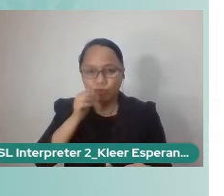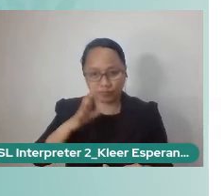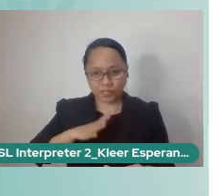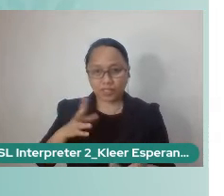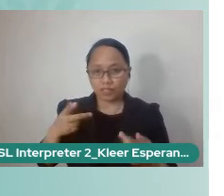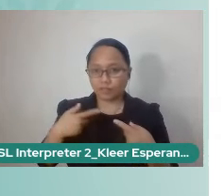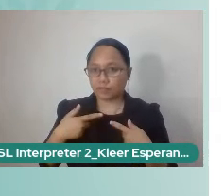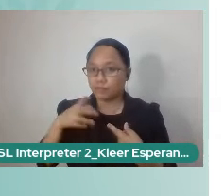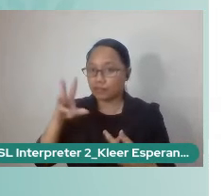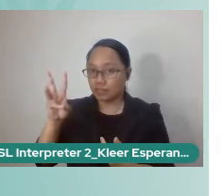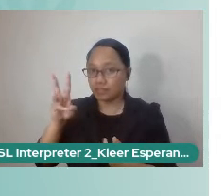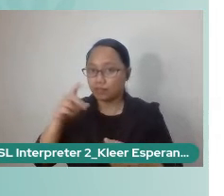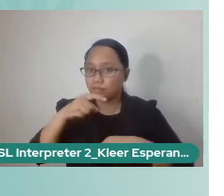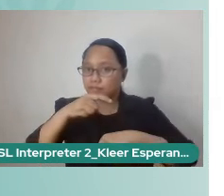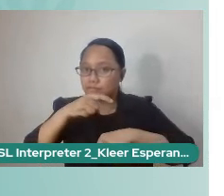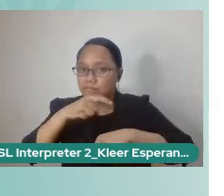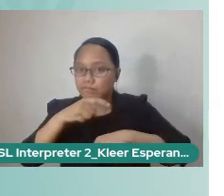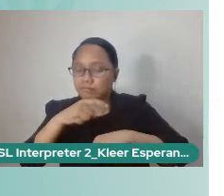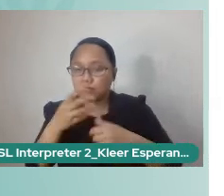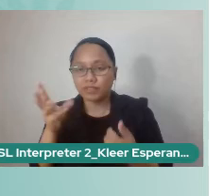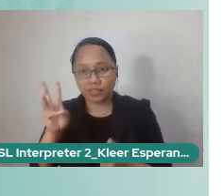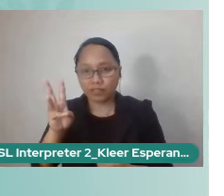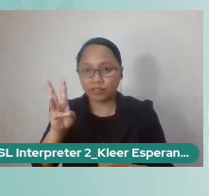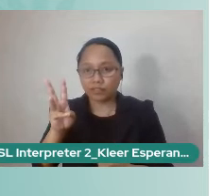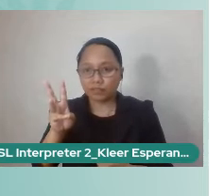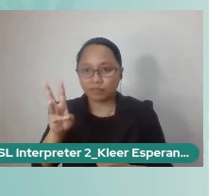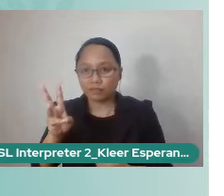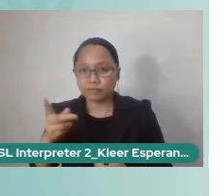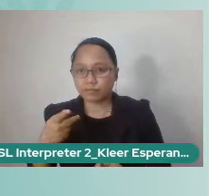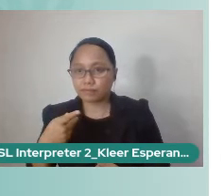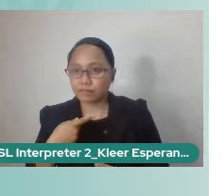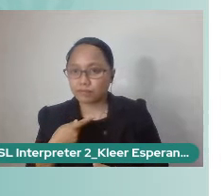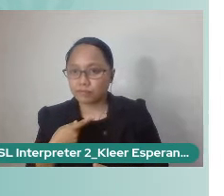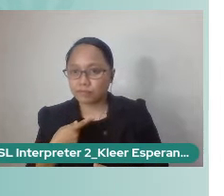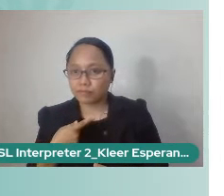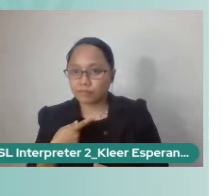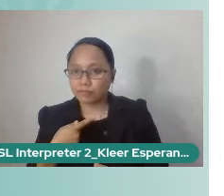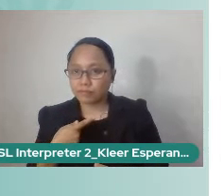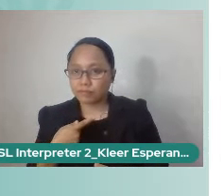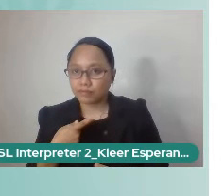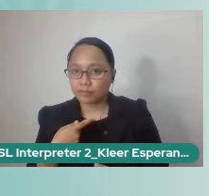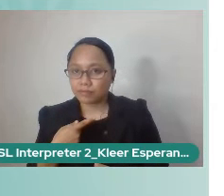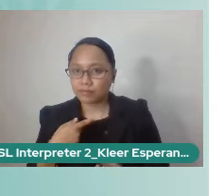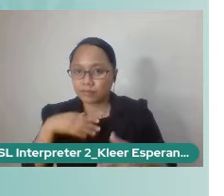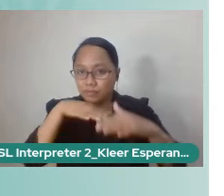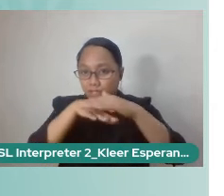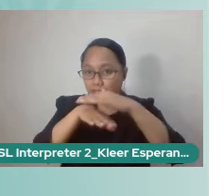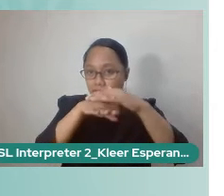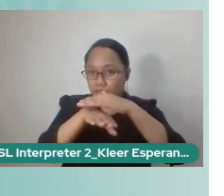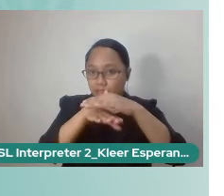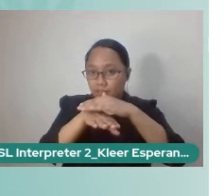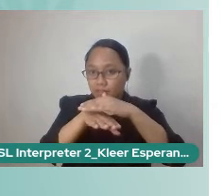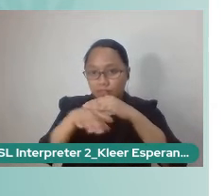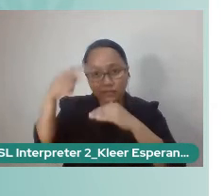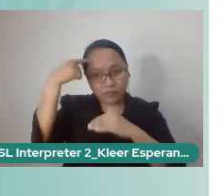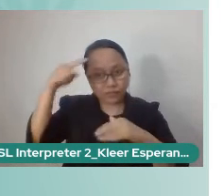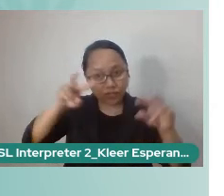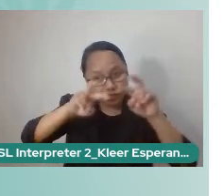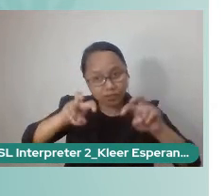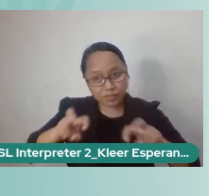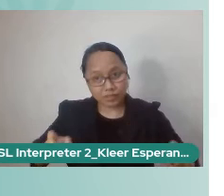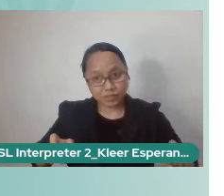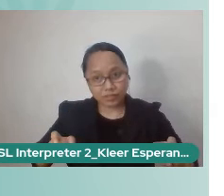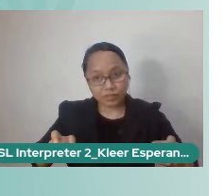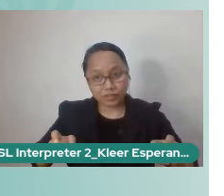cancer are from low and middle-income countries where the access to vaccination, screening, and treatment are very